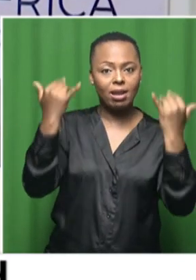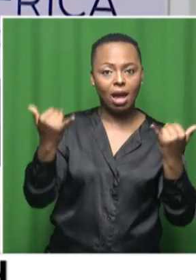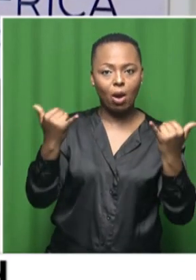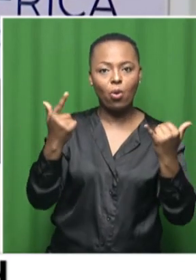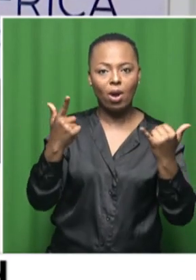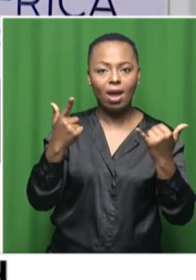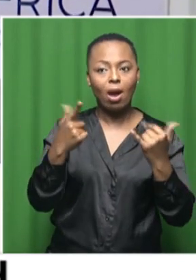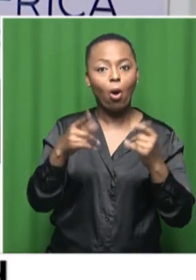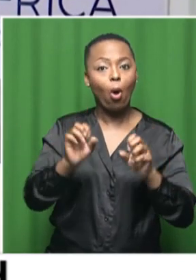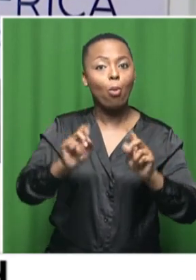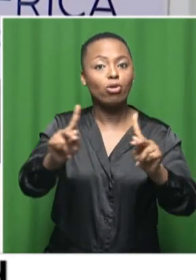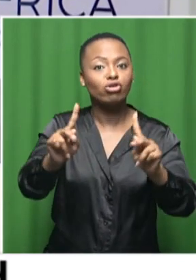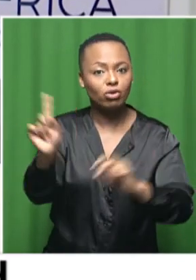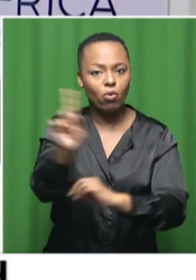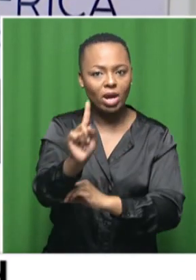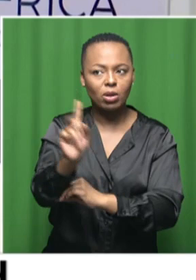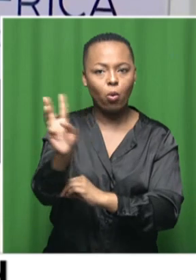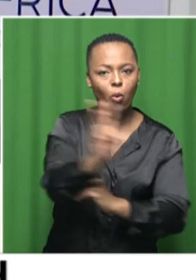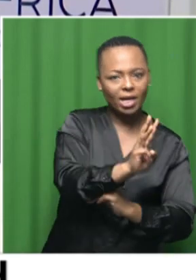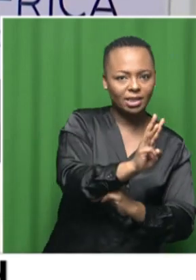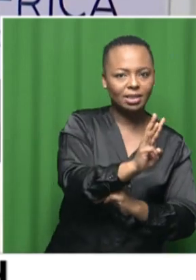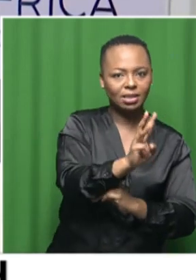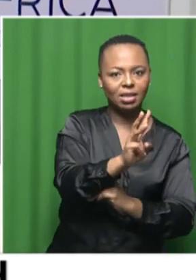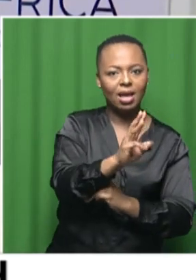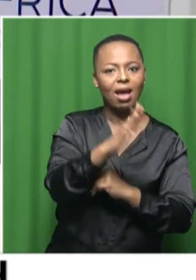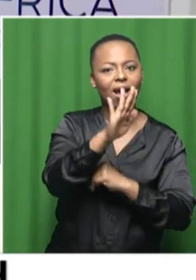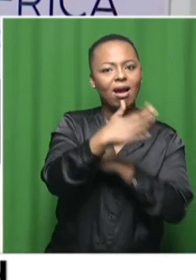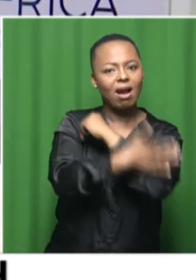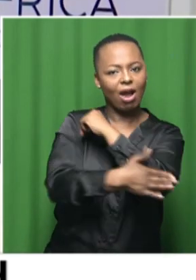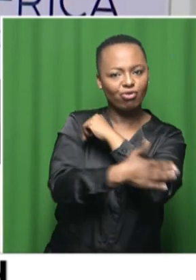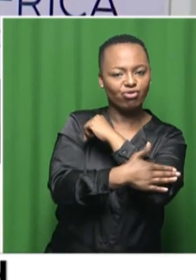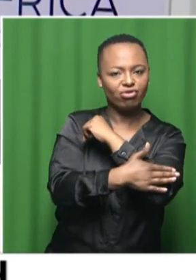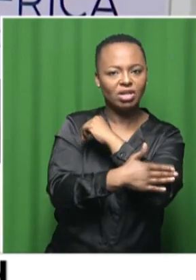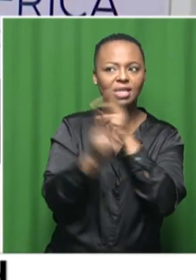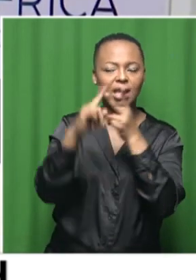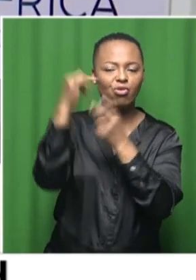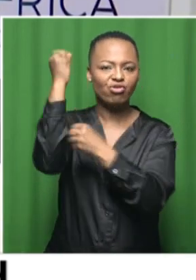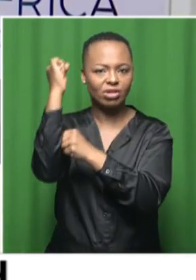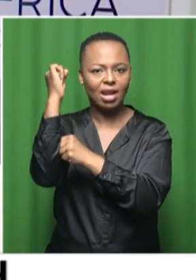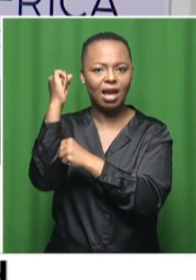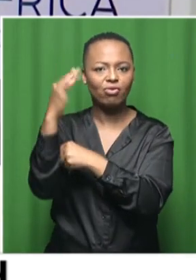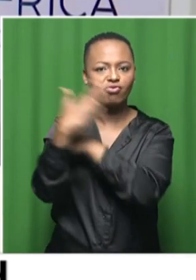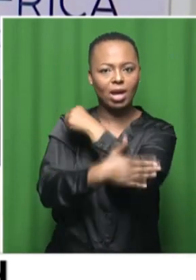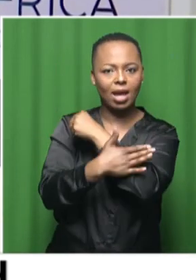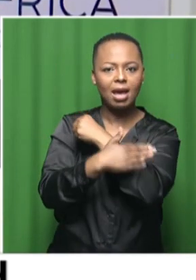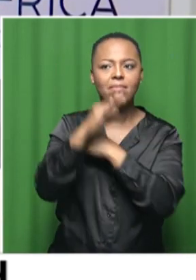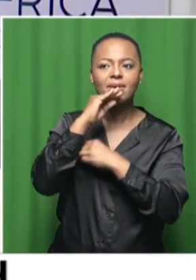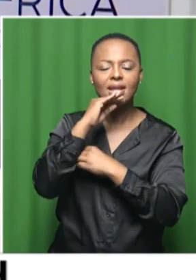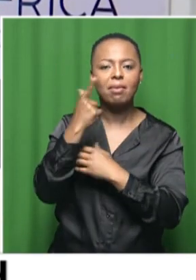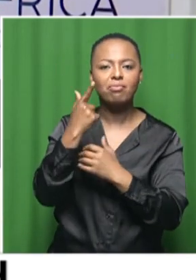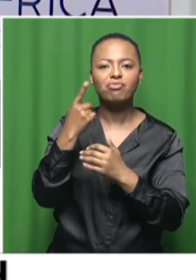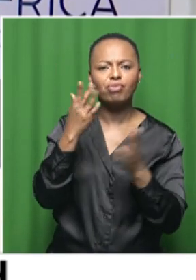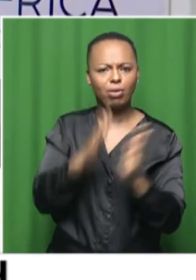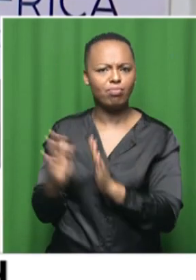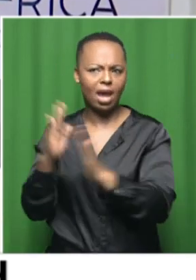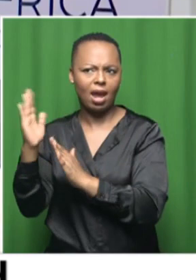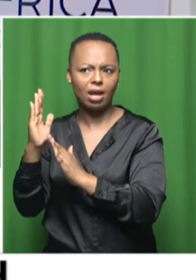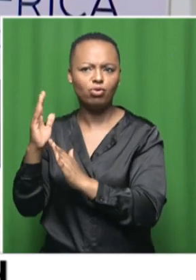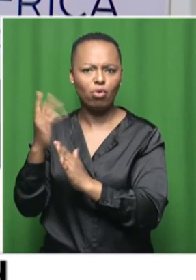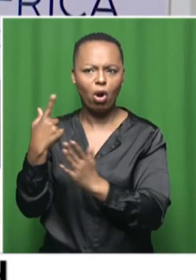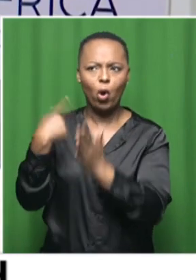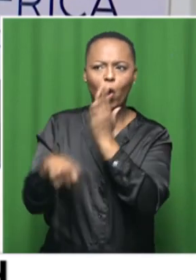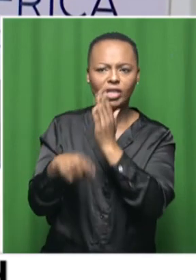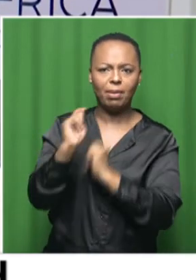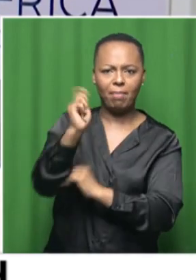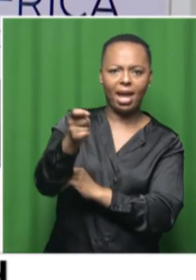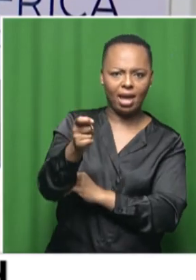that the Western and industrialized countries are prepared to pay a cost premium. So what it means is that if we start